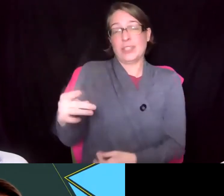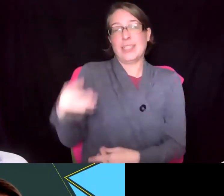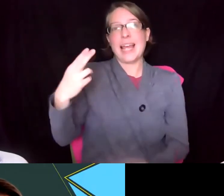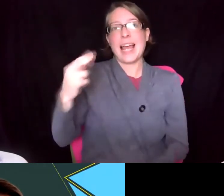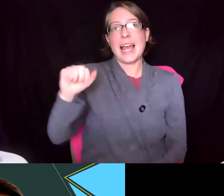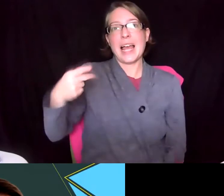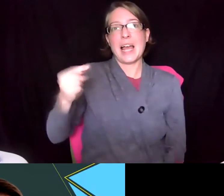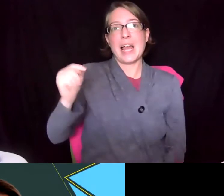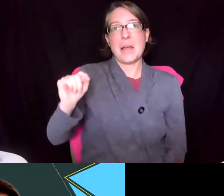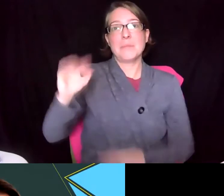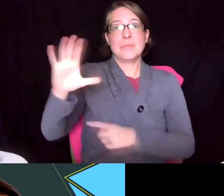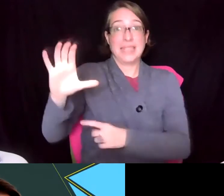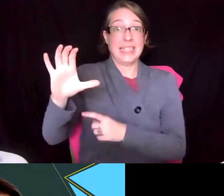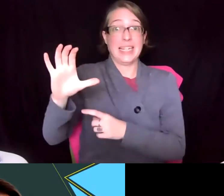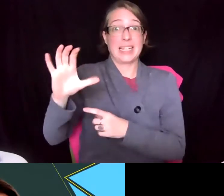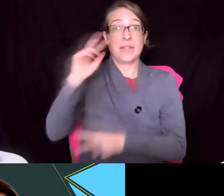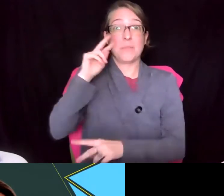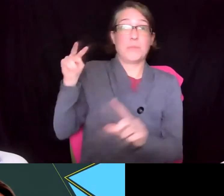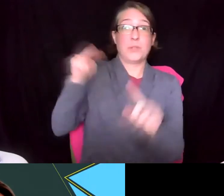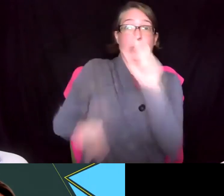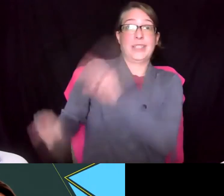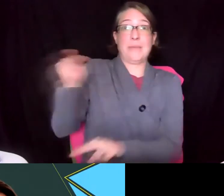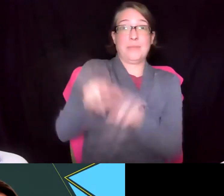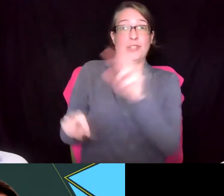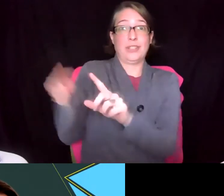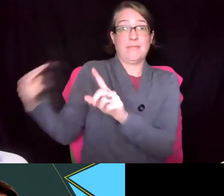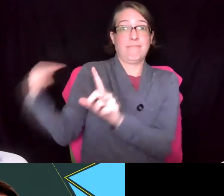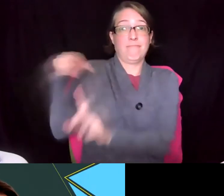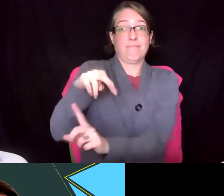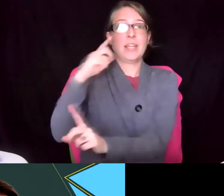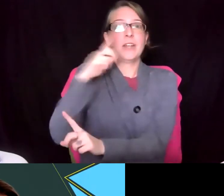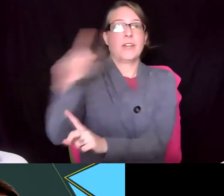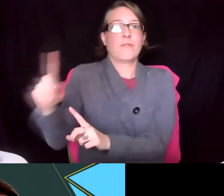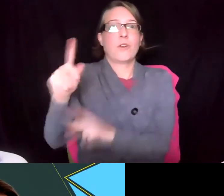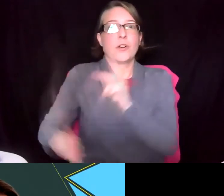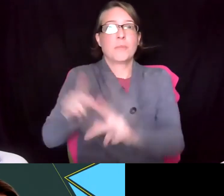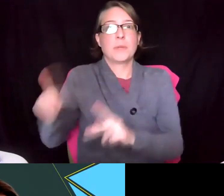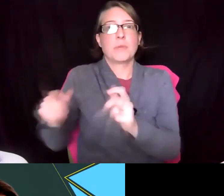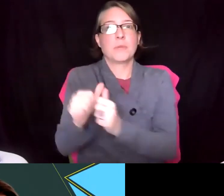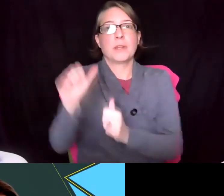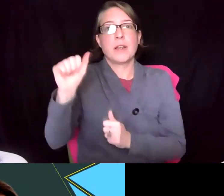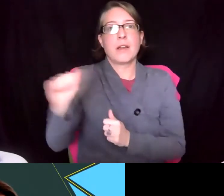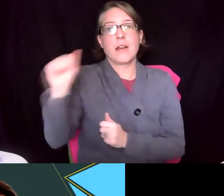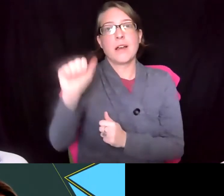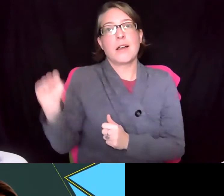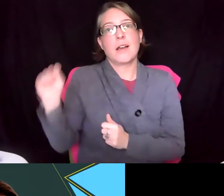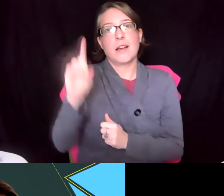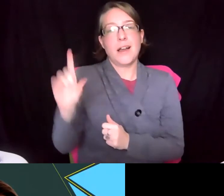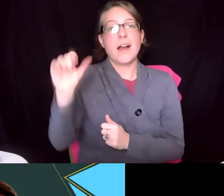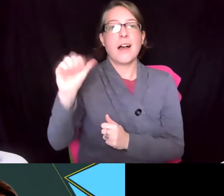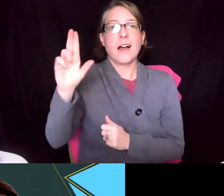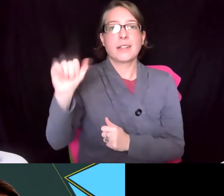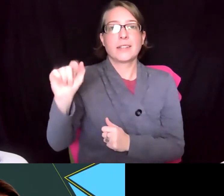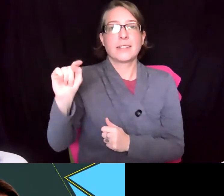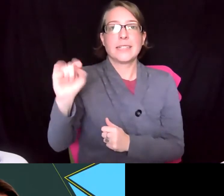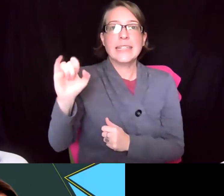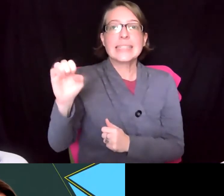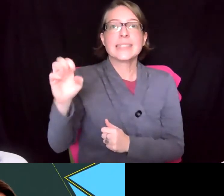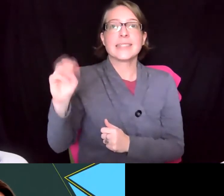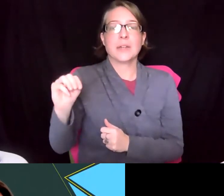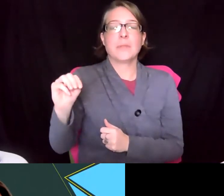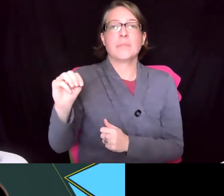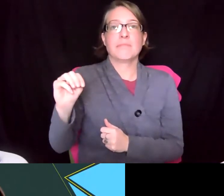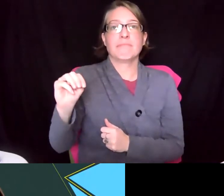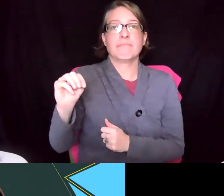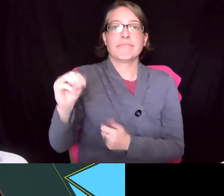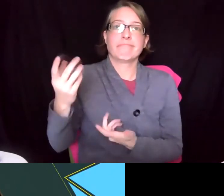autistic spectrum disorder and plans to study this topic using a combination of EEG and virtual reality. So Emily, please share your screen and